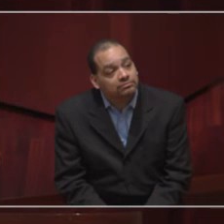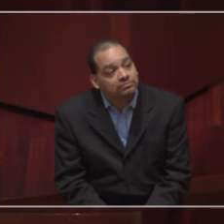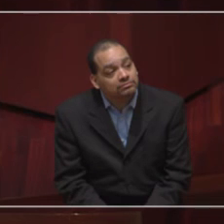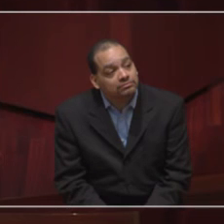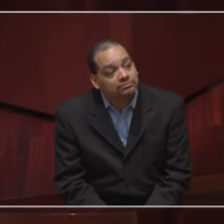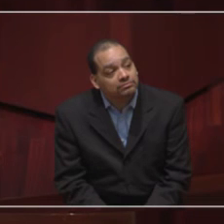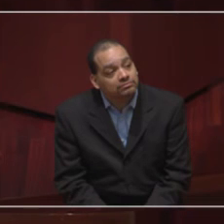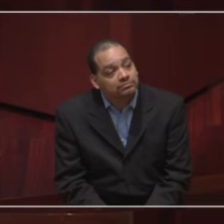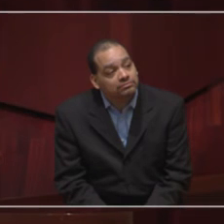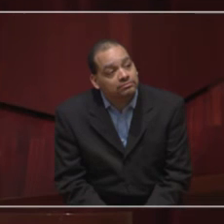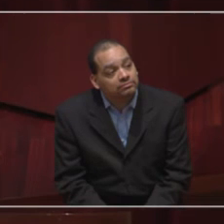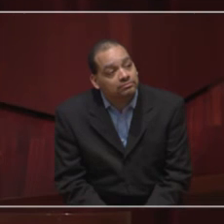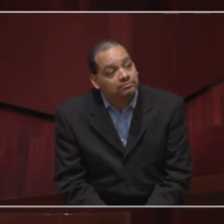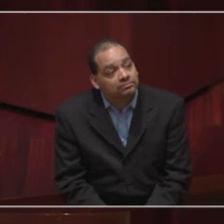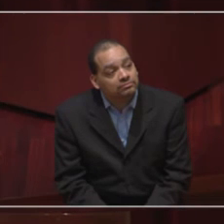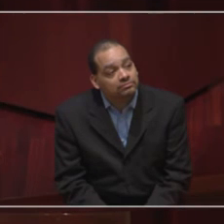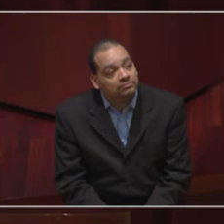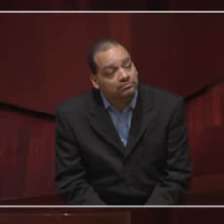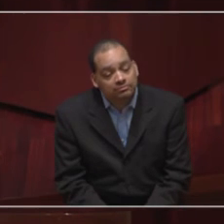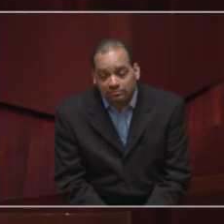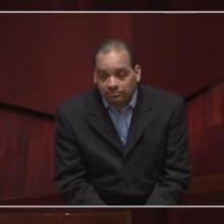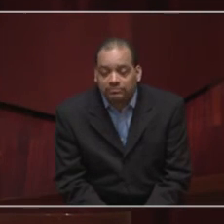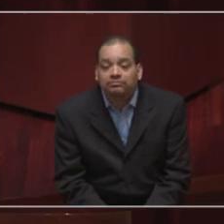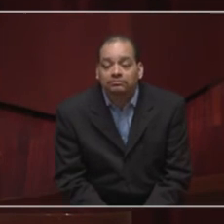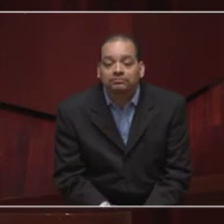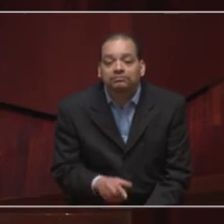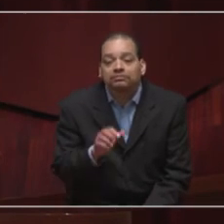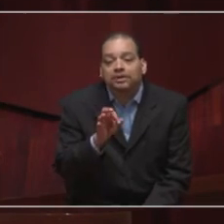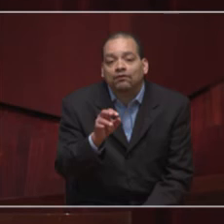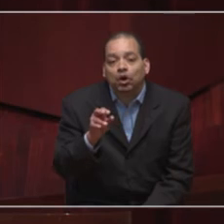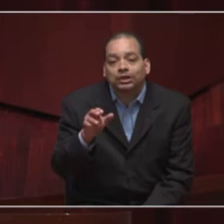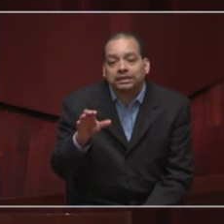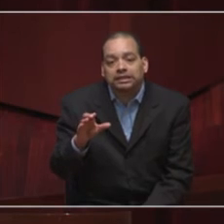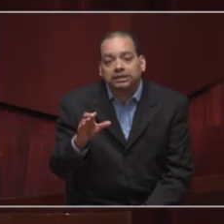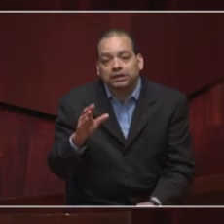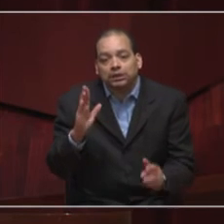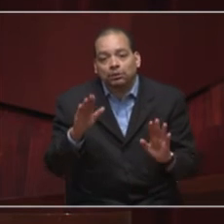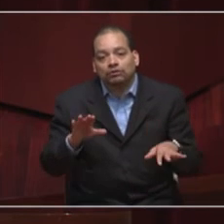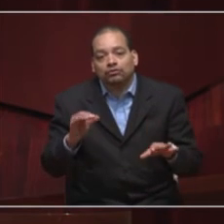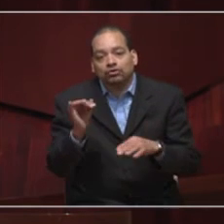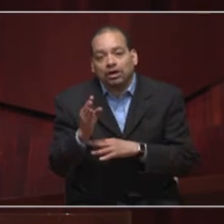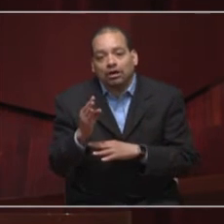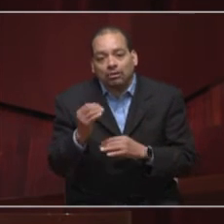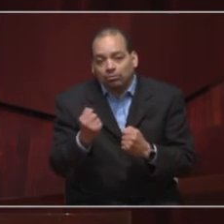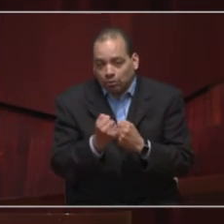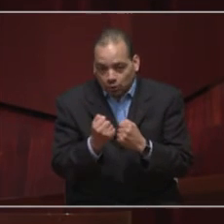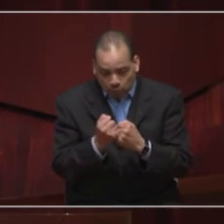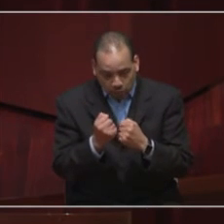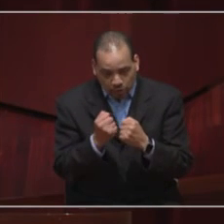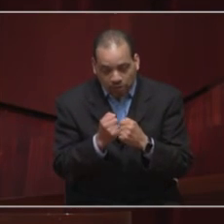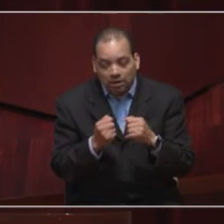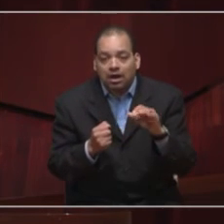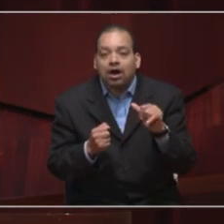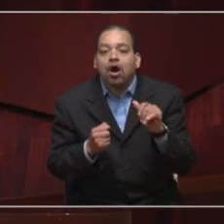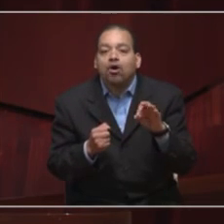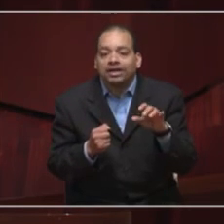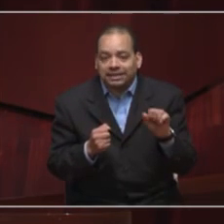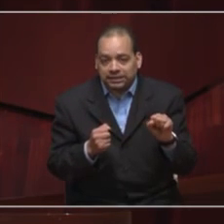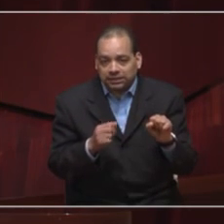FRC does a great job supporting ARCIS and the many services that